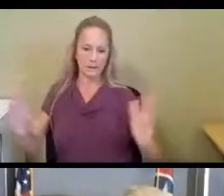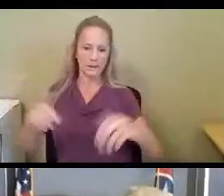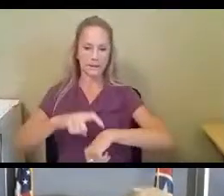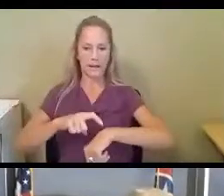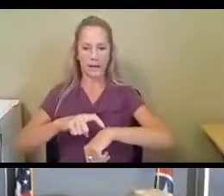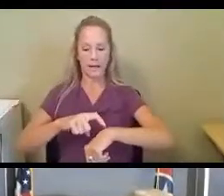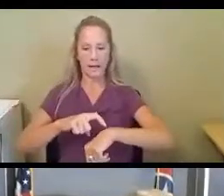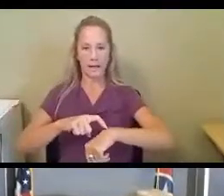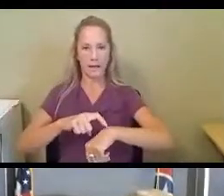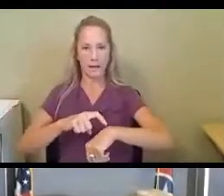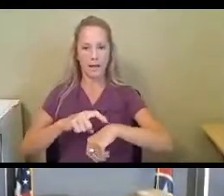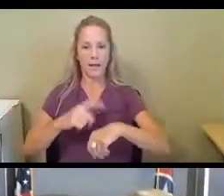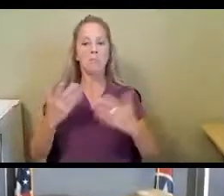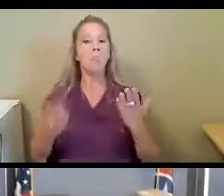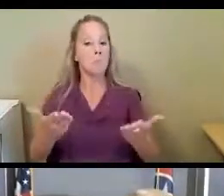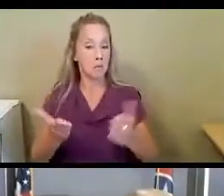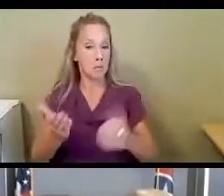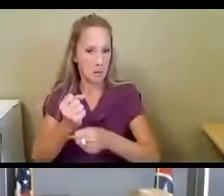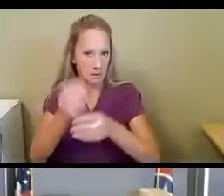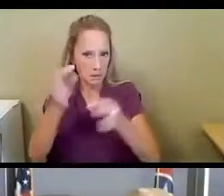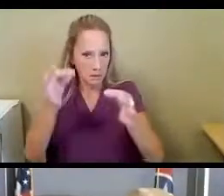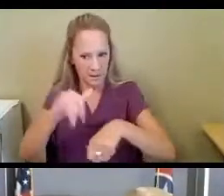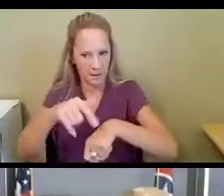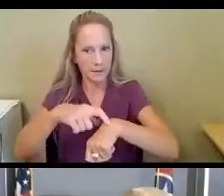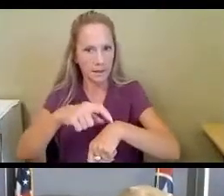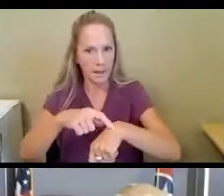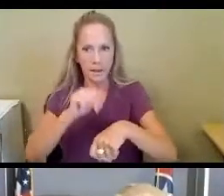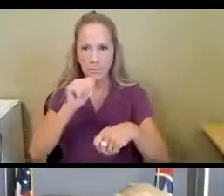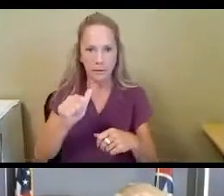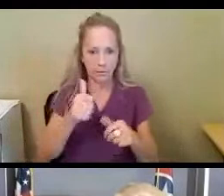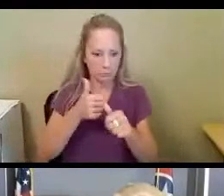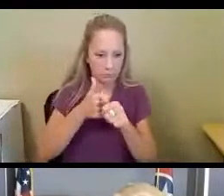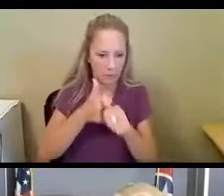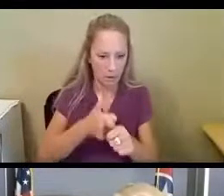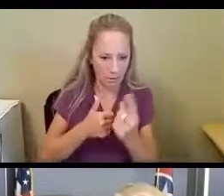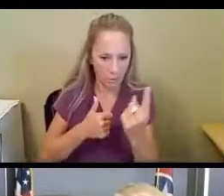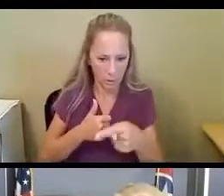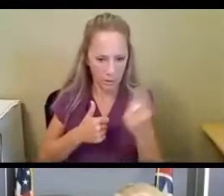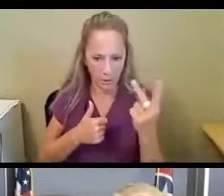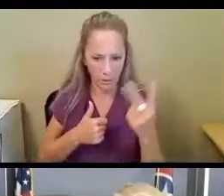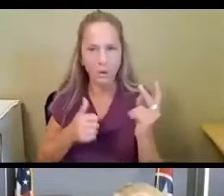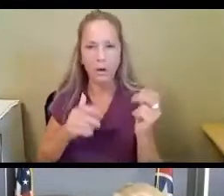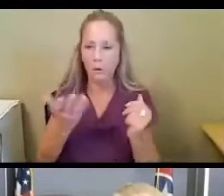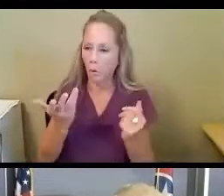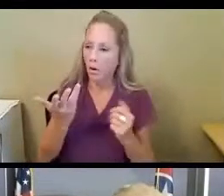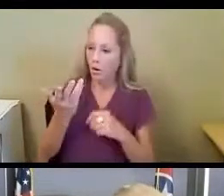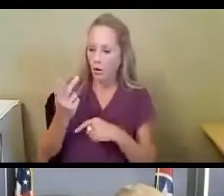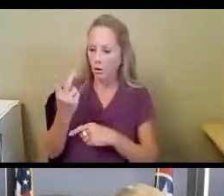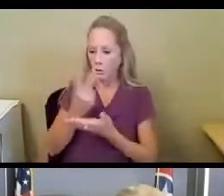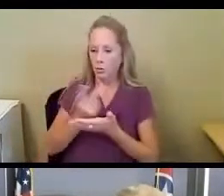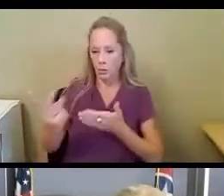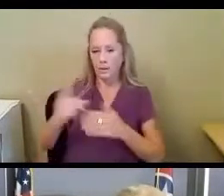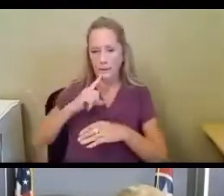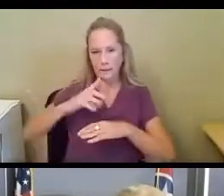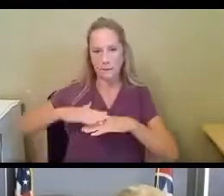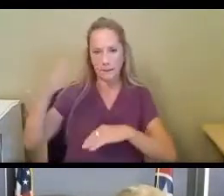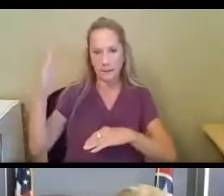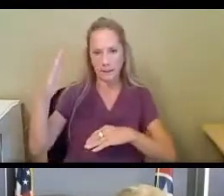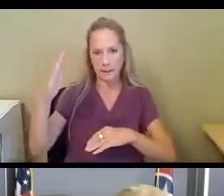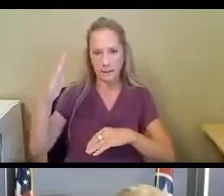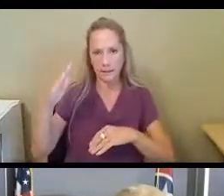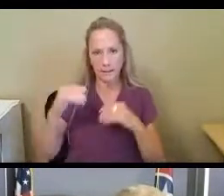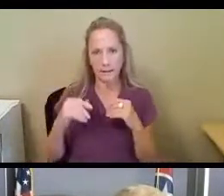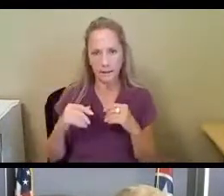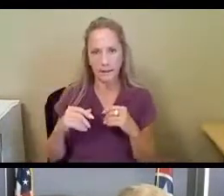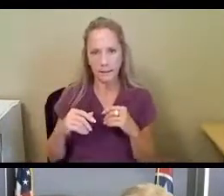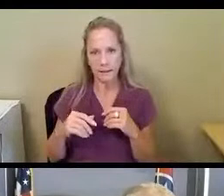was that you're at that level to be able to do so. Right. But I think 2 weeks would be a minimum. I mean, when we're thinking about other outbreaks,